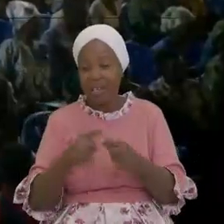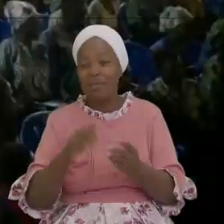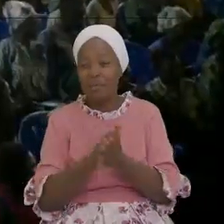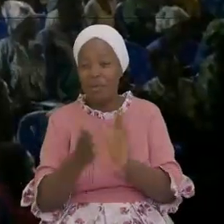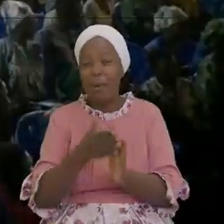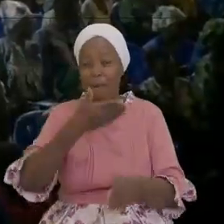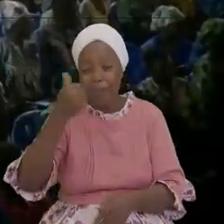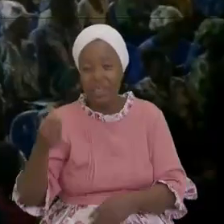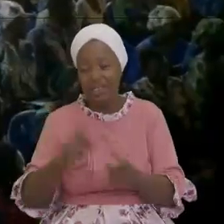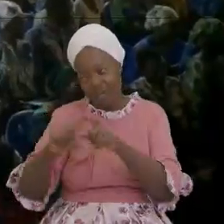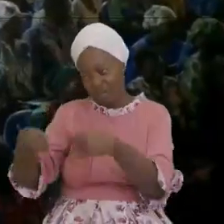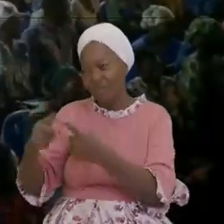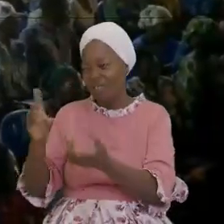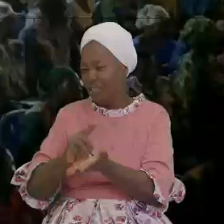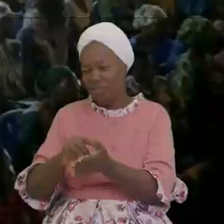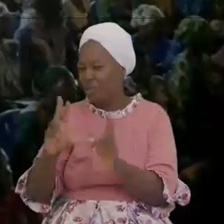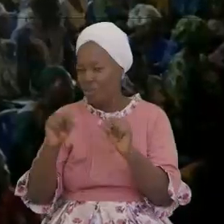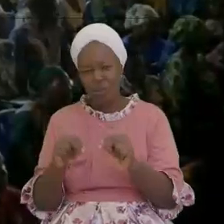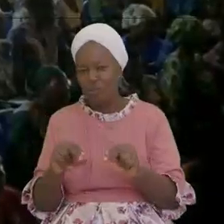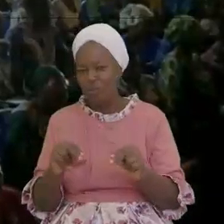then you go to the doctor. No.